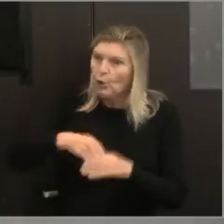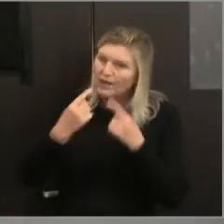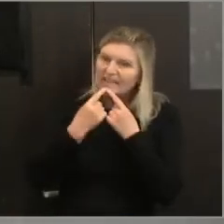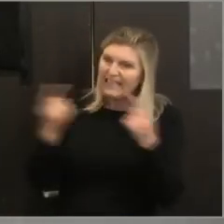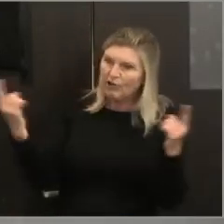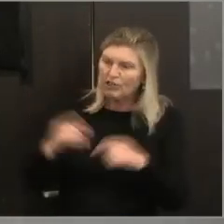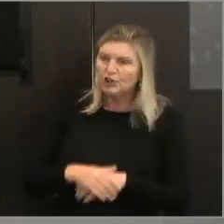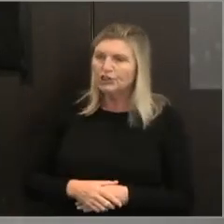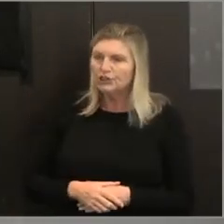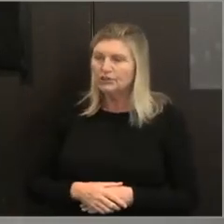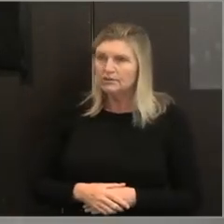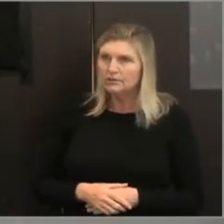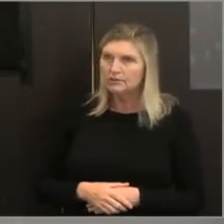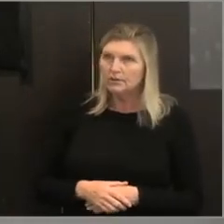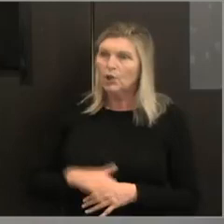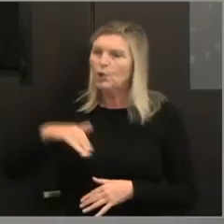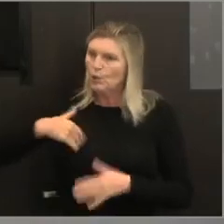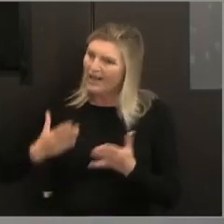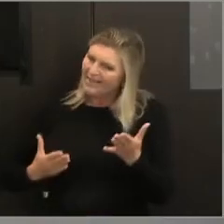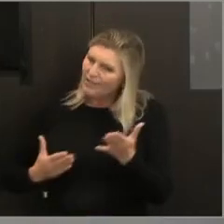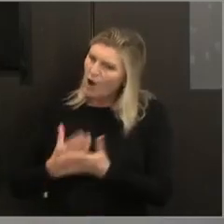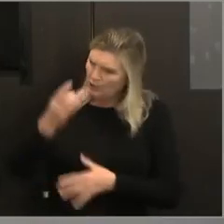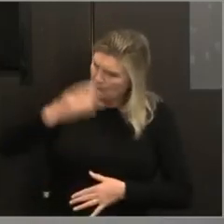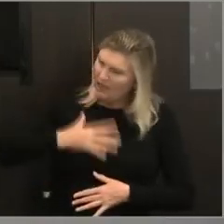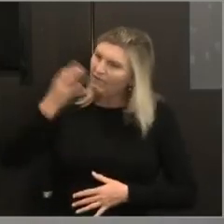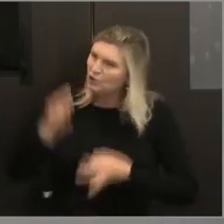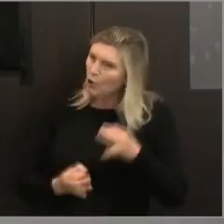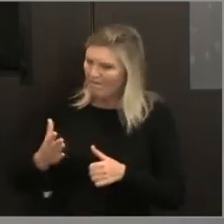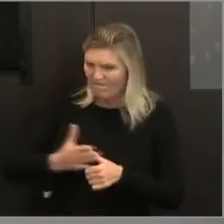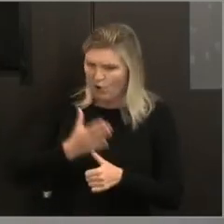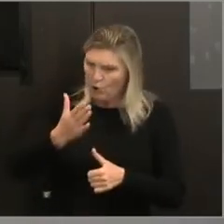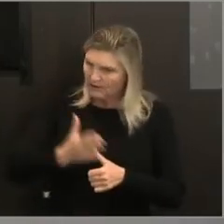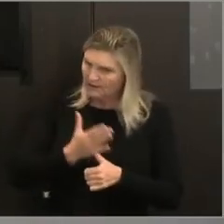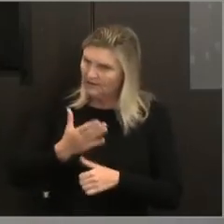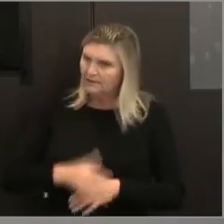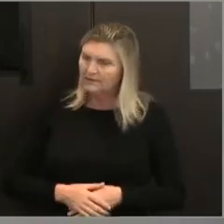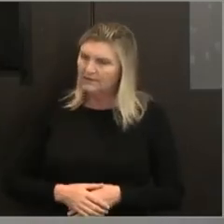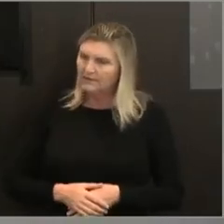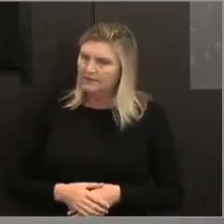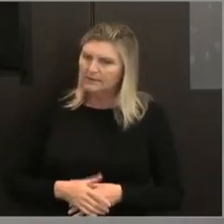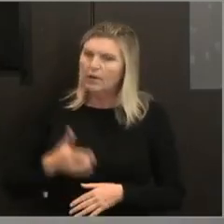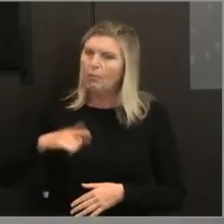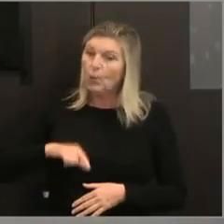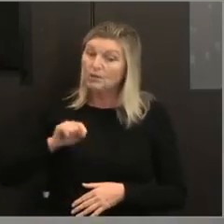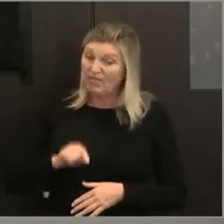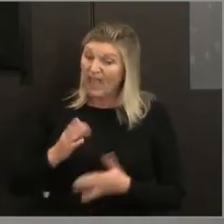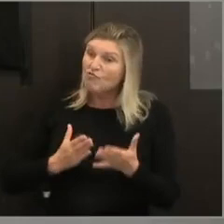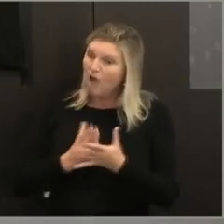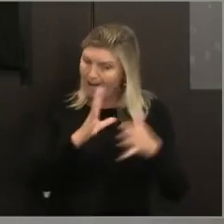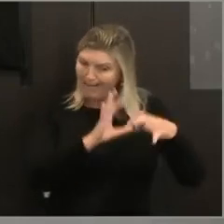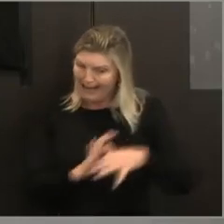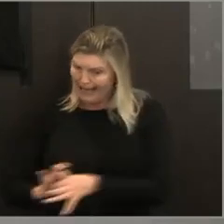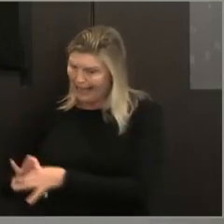Declaration, without that right of self-determination because they are dependent upon the ability